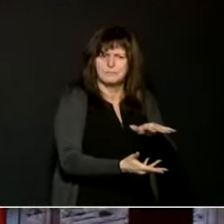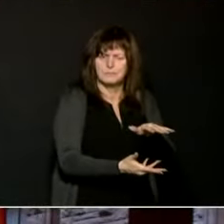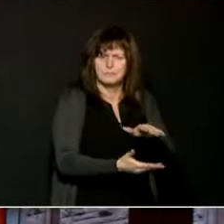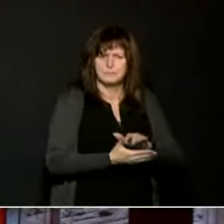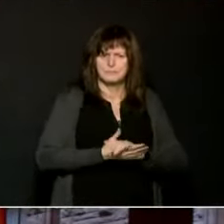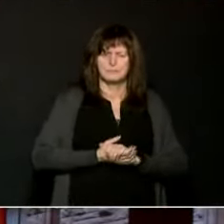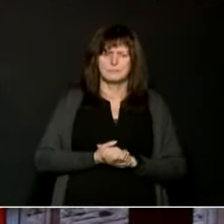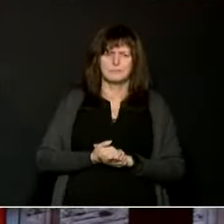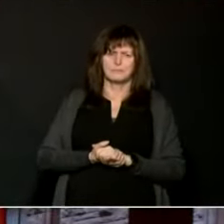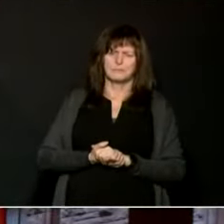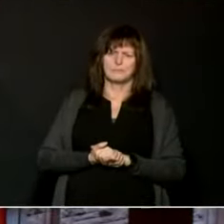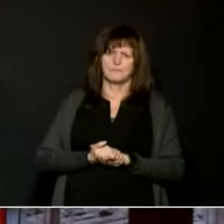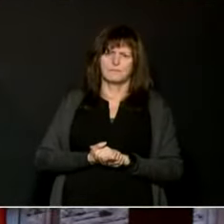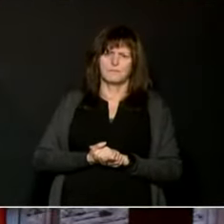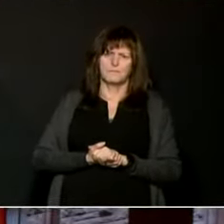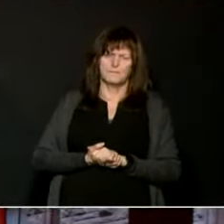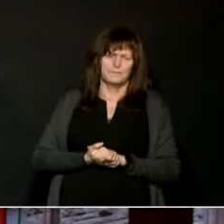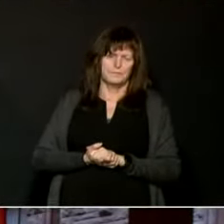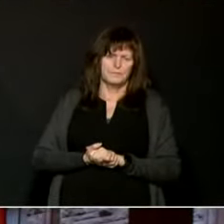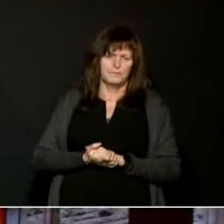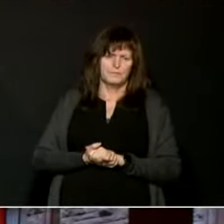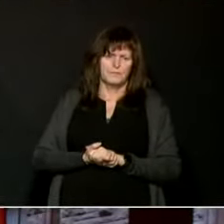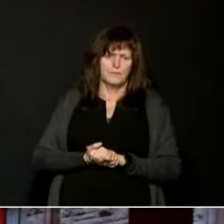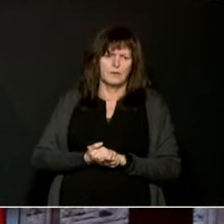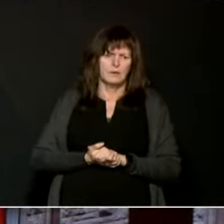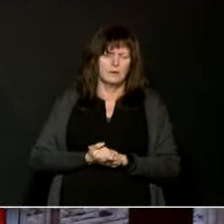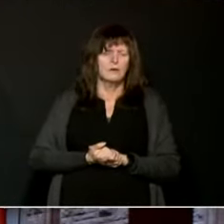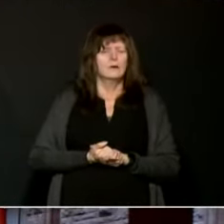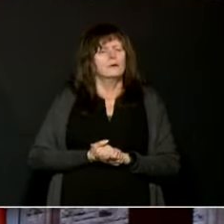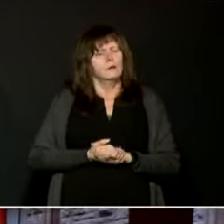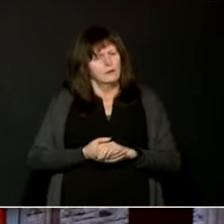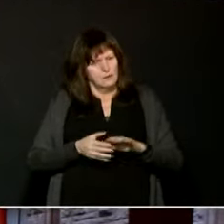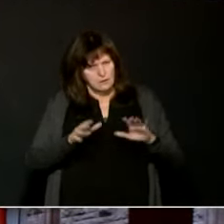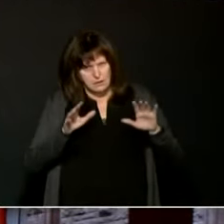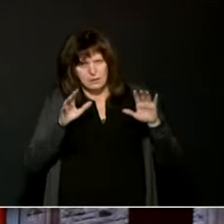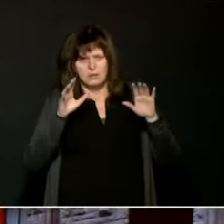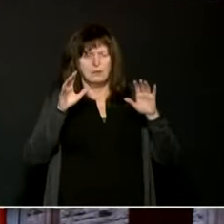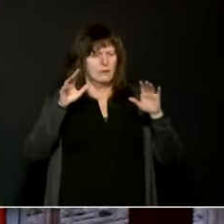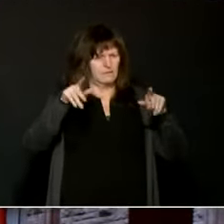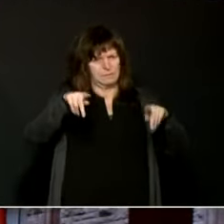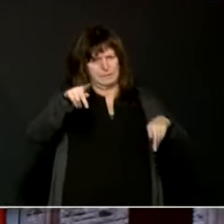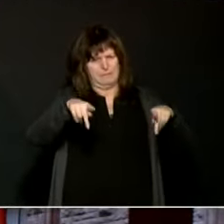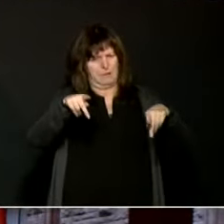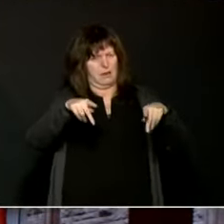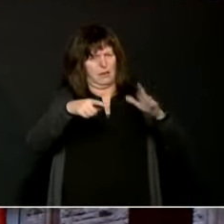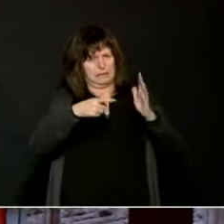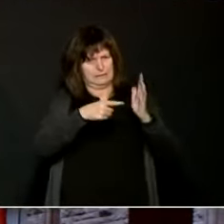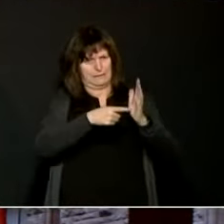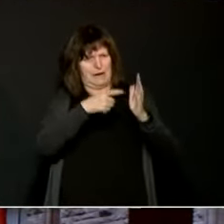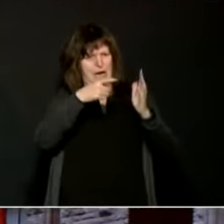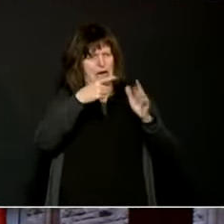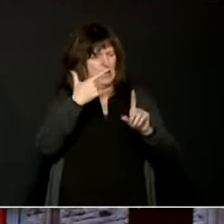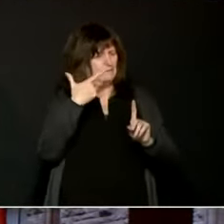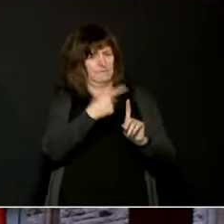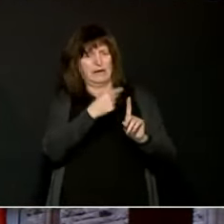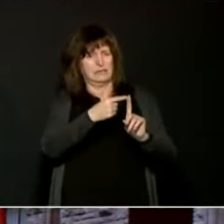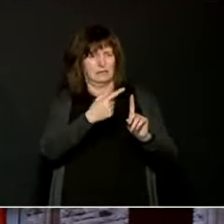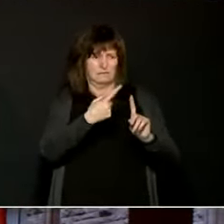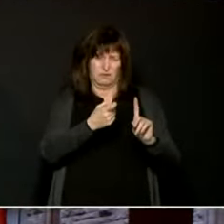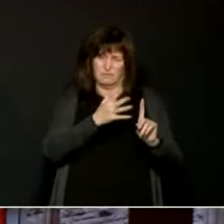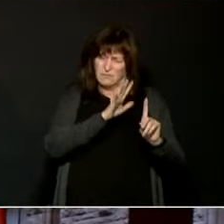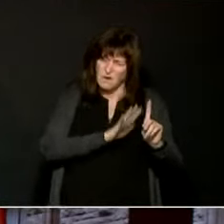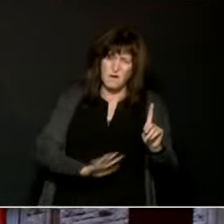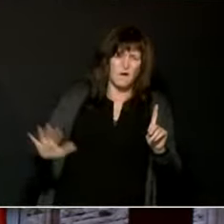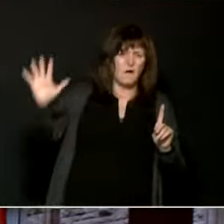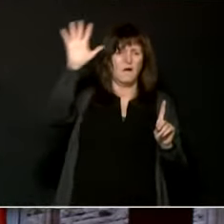Well, we have demands for vaccine everywhere. And I know that our team, our task force, are doing a real